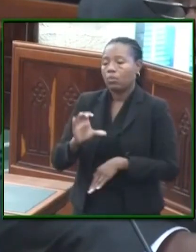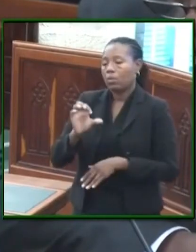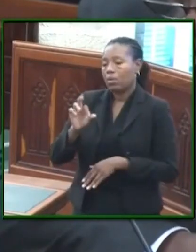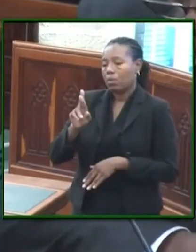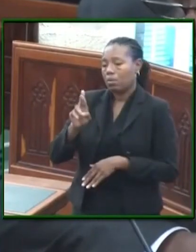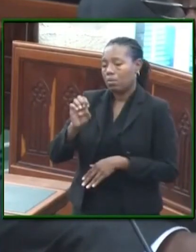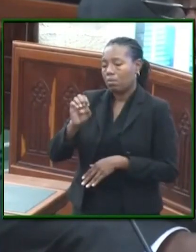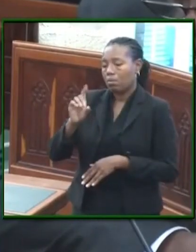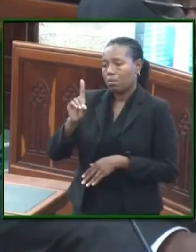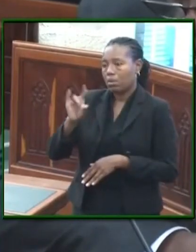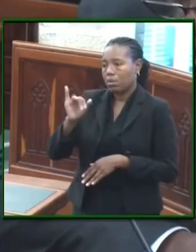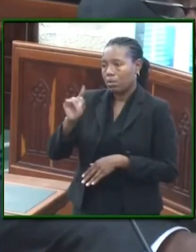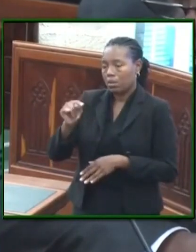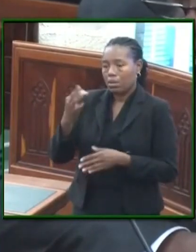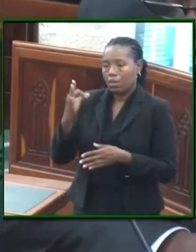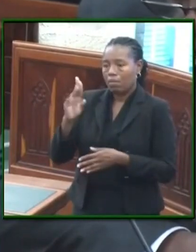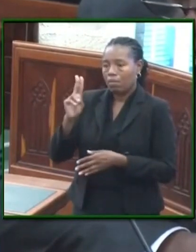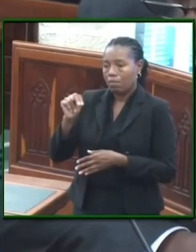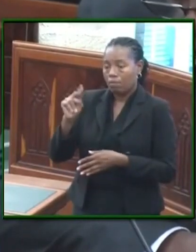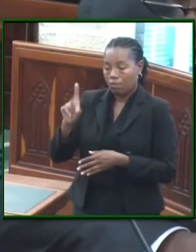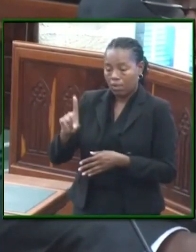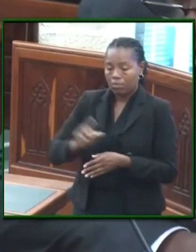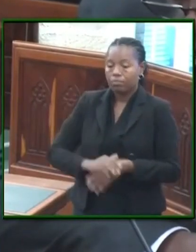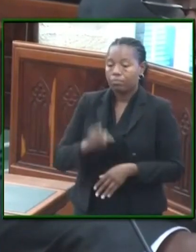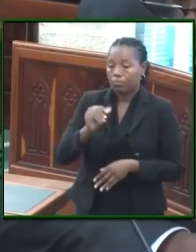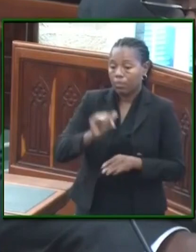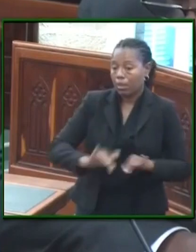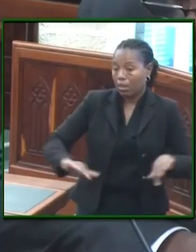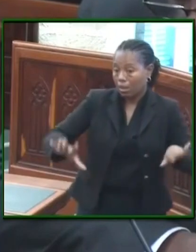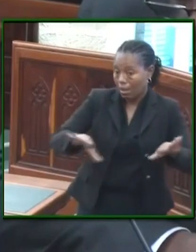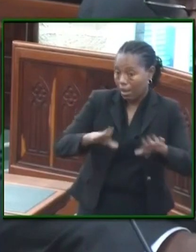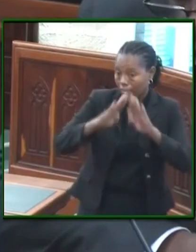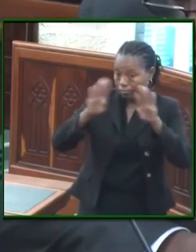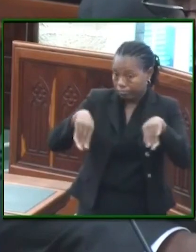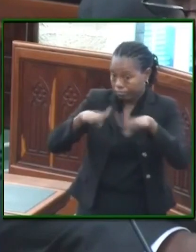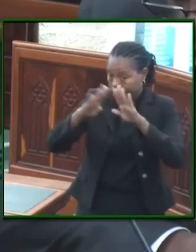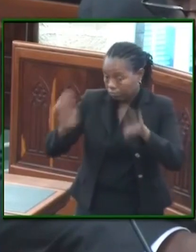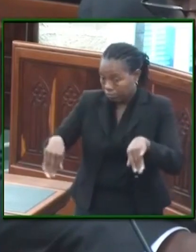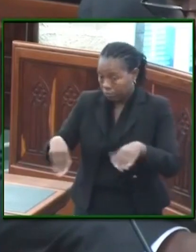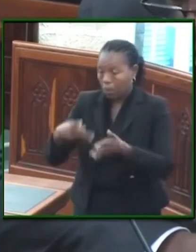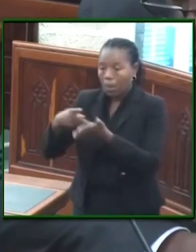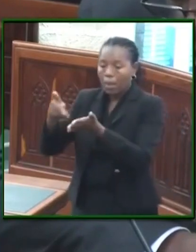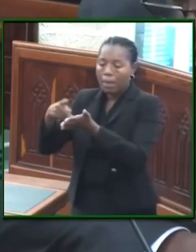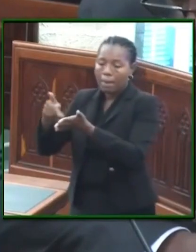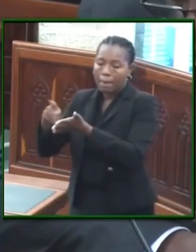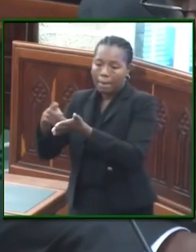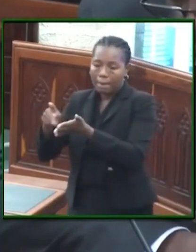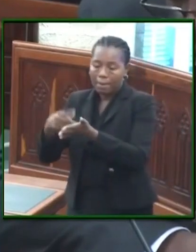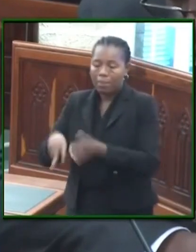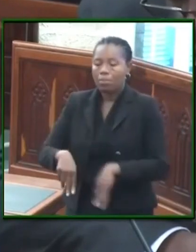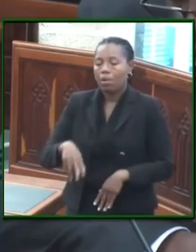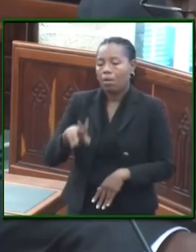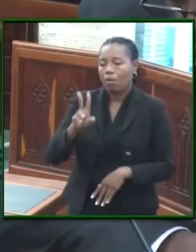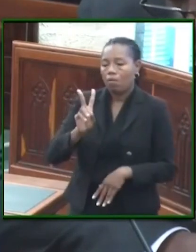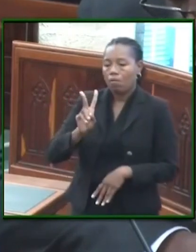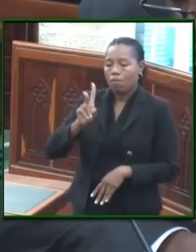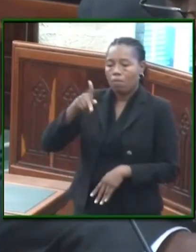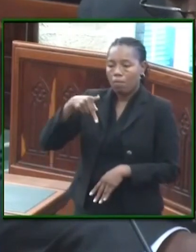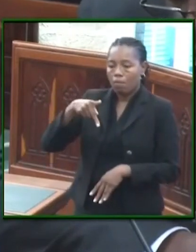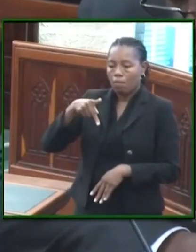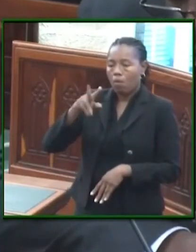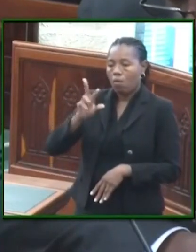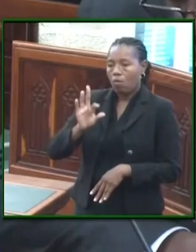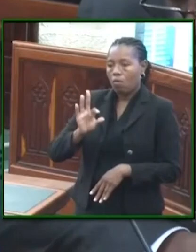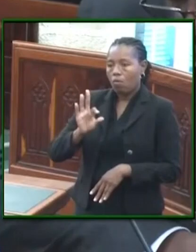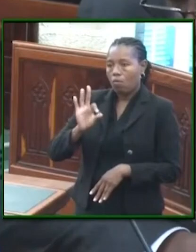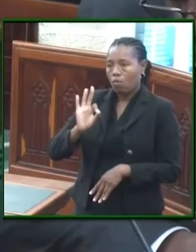land and the infrastructure would be paid for by photovoltaic, the earnings from photovoltaic, and I will speak to that